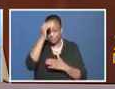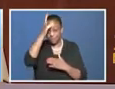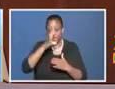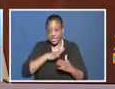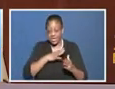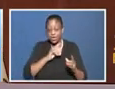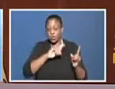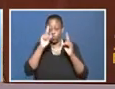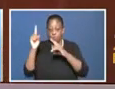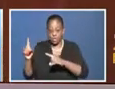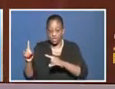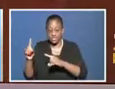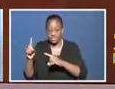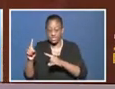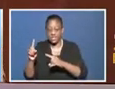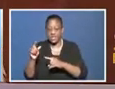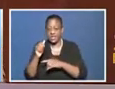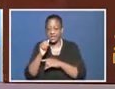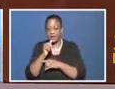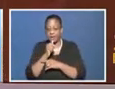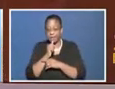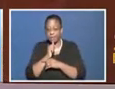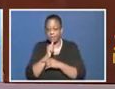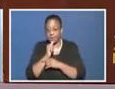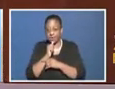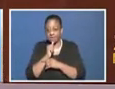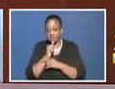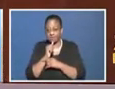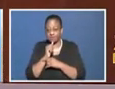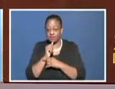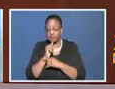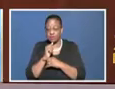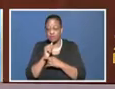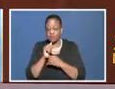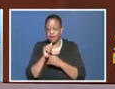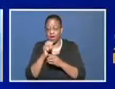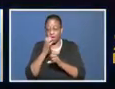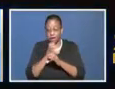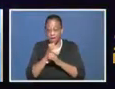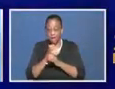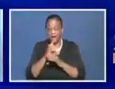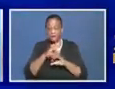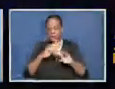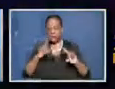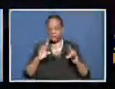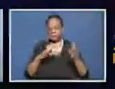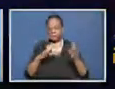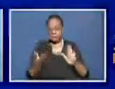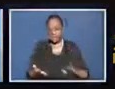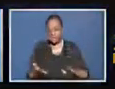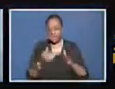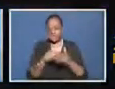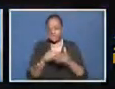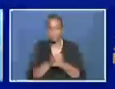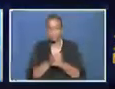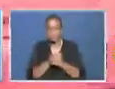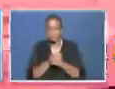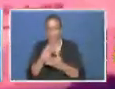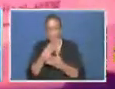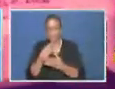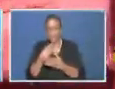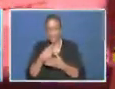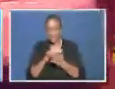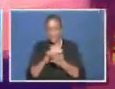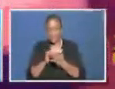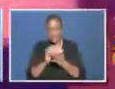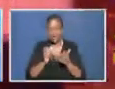in a private vehicle where he later died. As authorities continue to point out, the